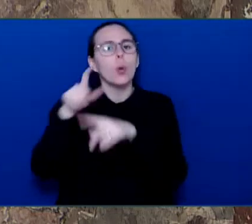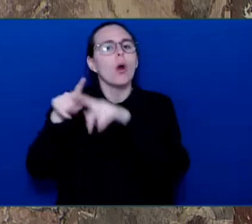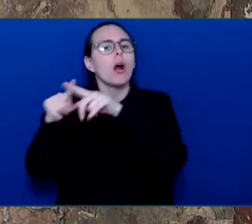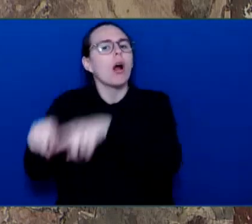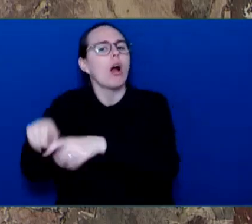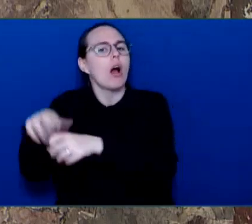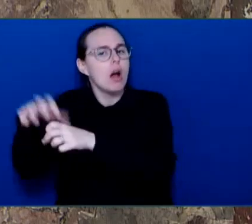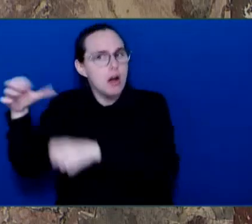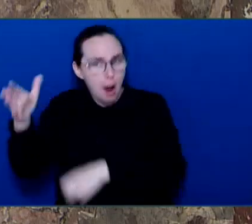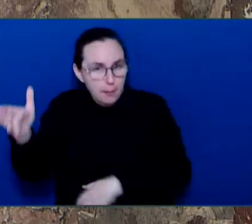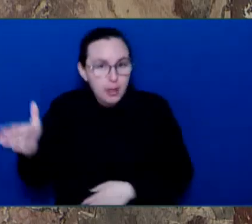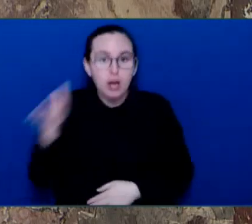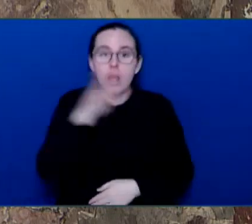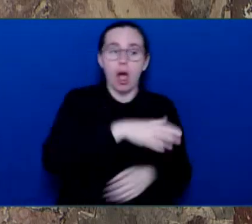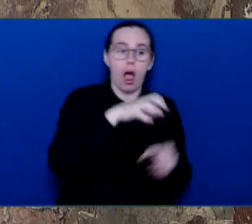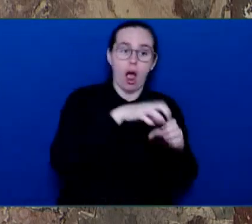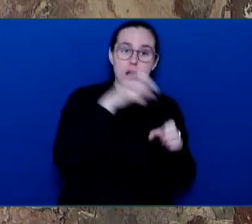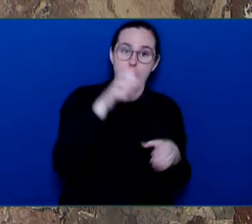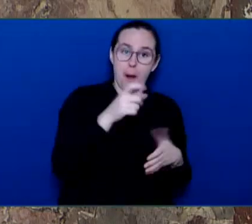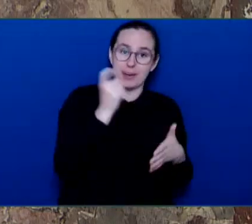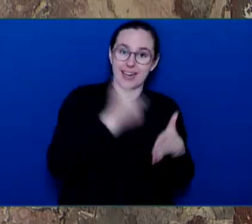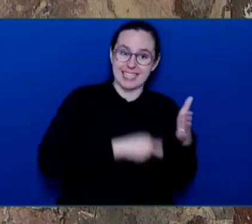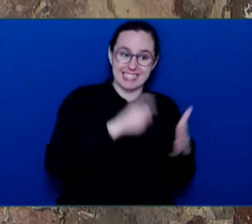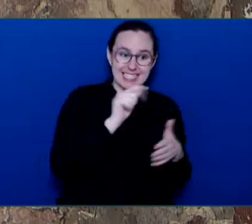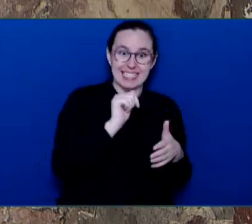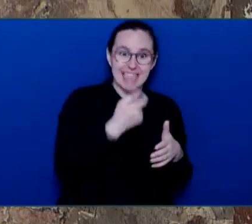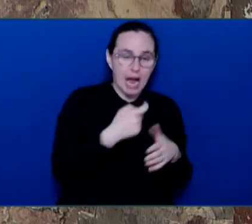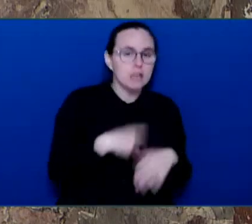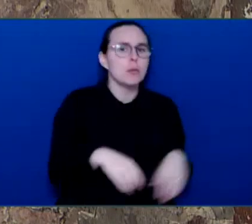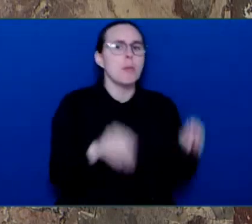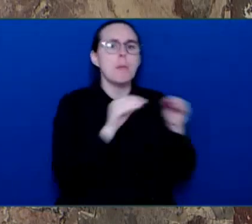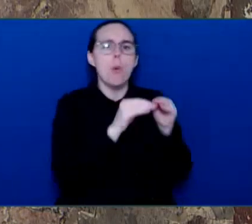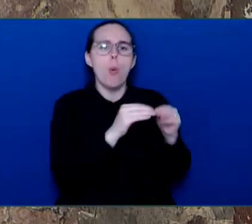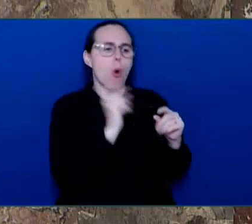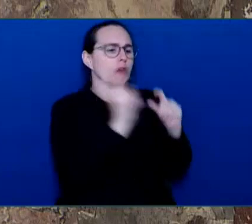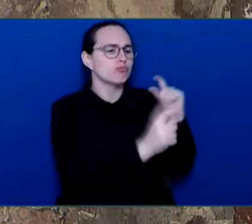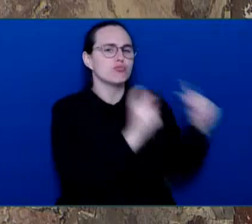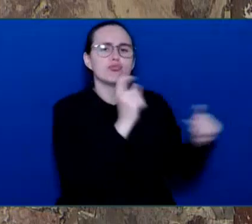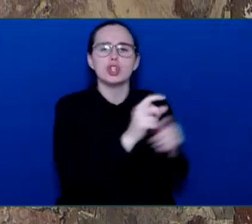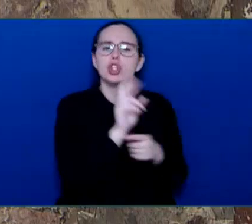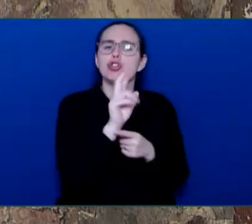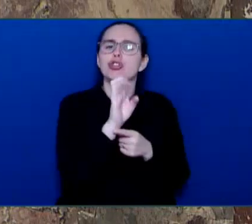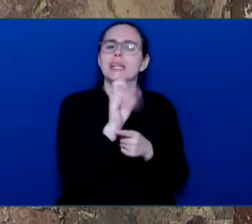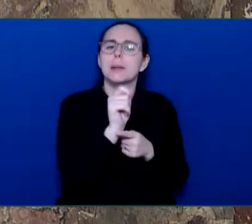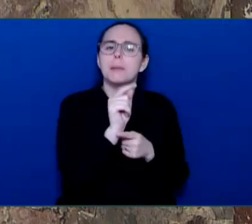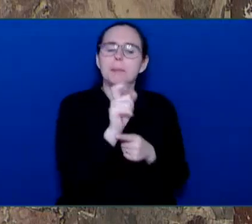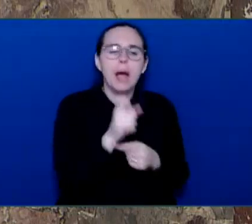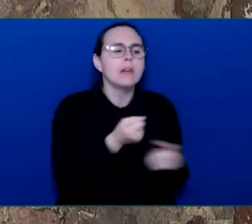middle income families in a way the opposition never did when they were on this side of the House.